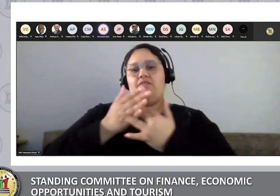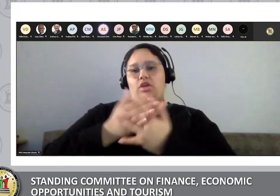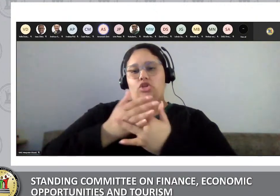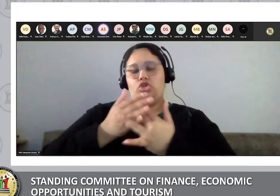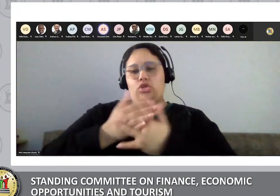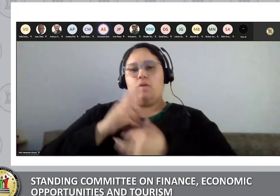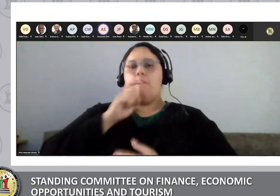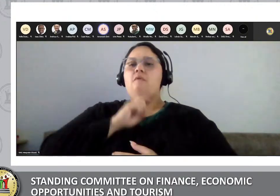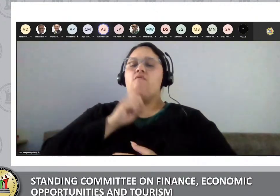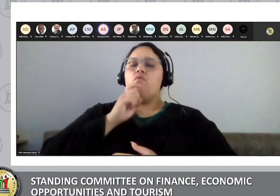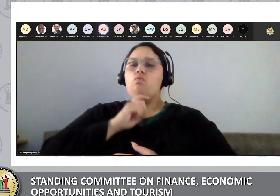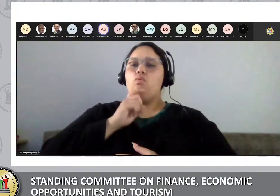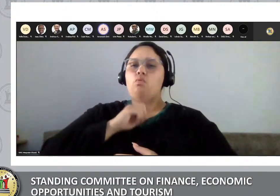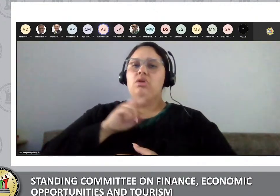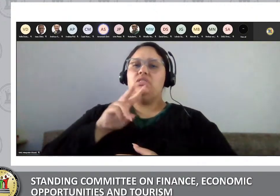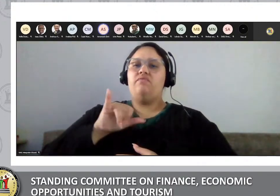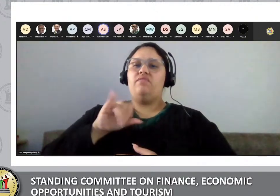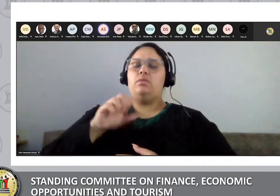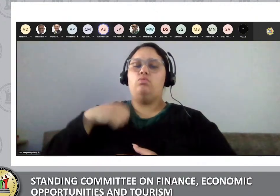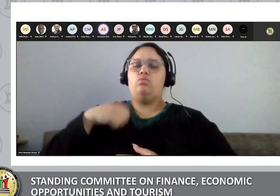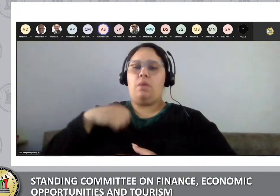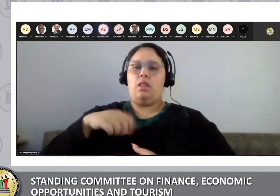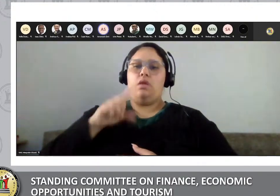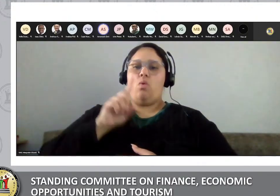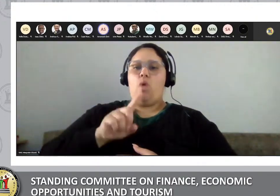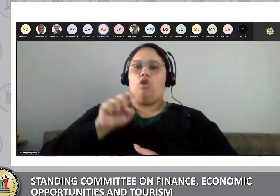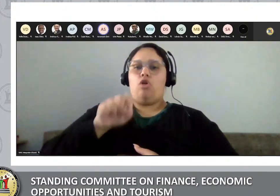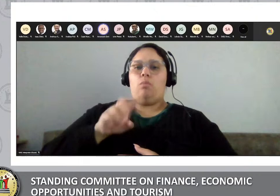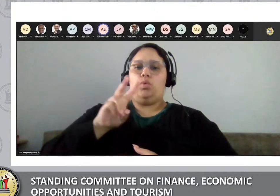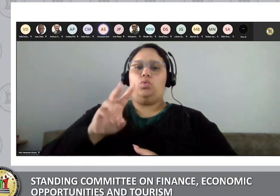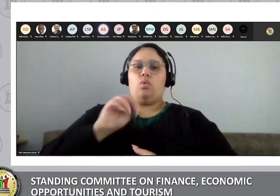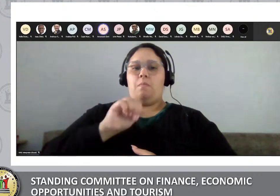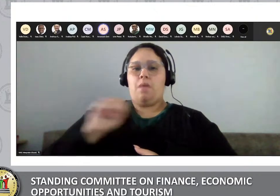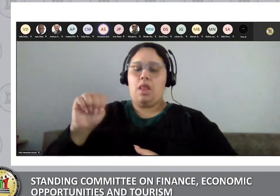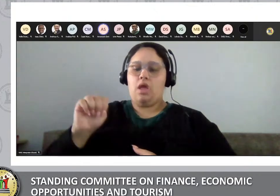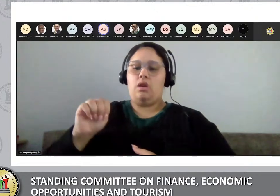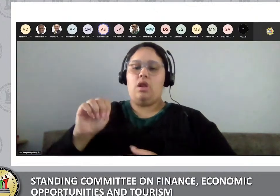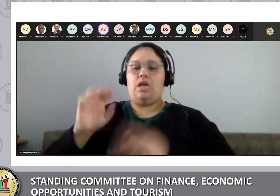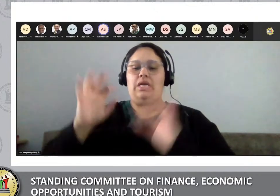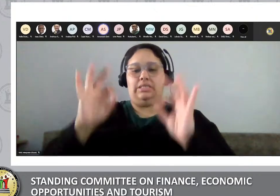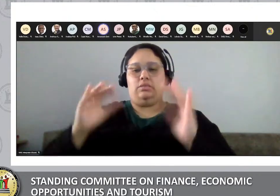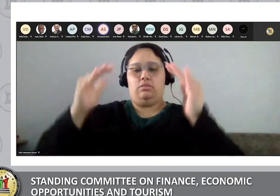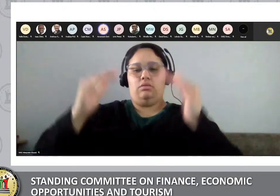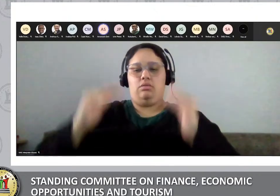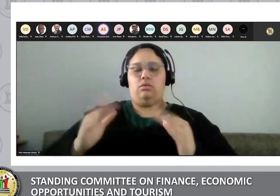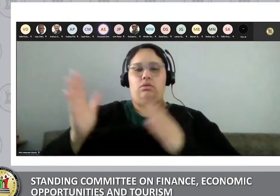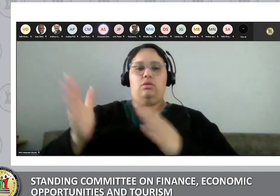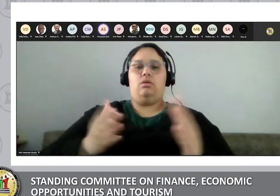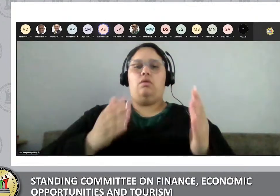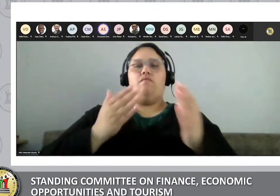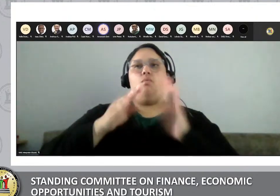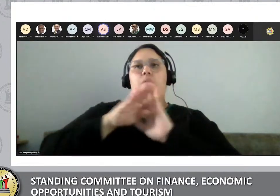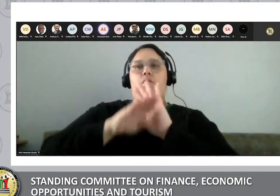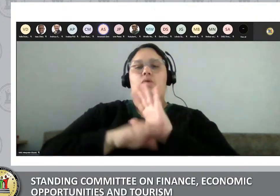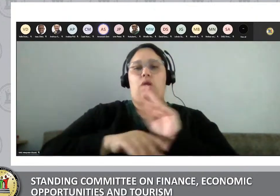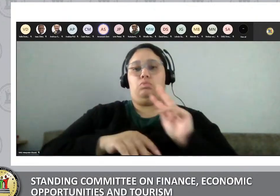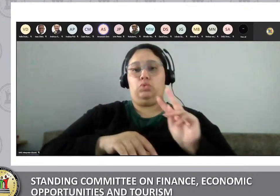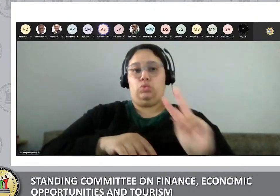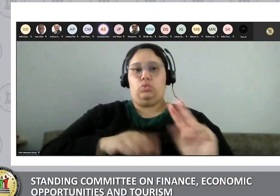Beaufort West municipality, 1.2 million. So that is with regard to Program